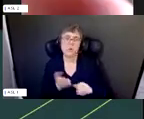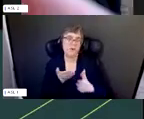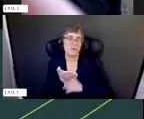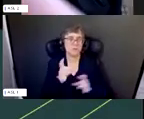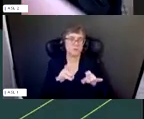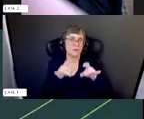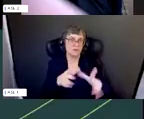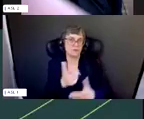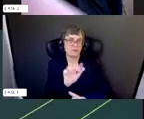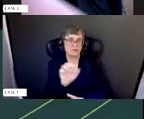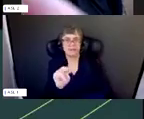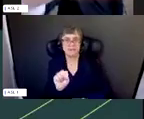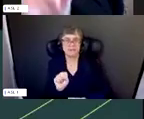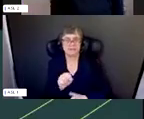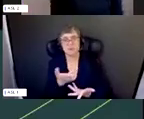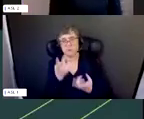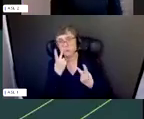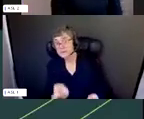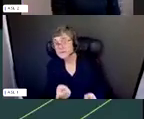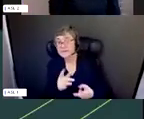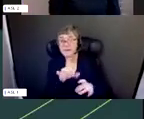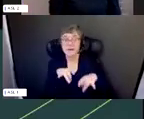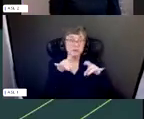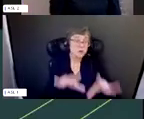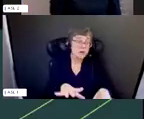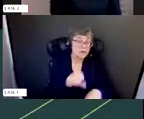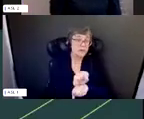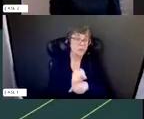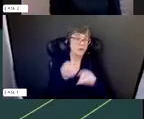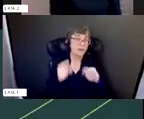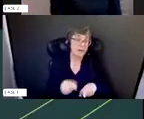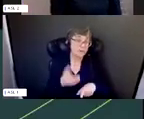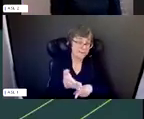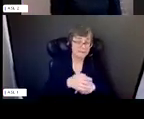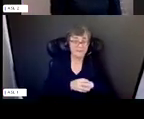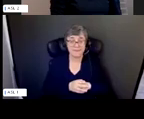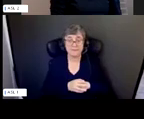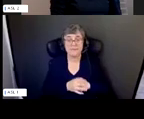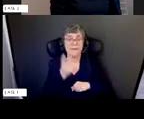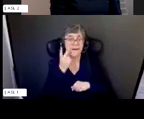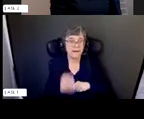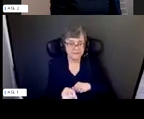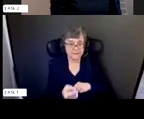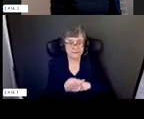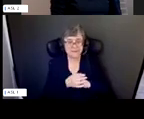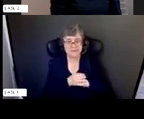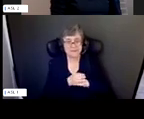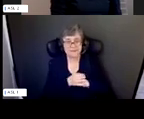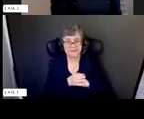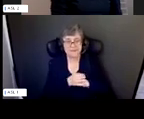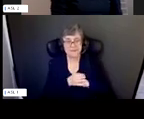work that is taking place there. So if you give us just a second, I see Rayanne has lined up the